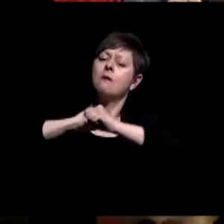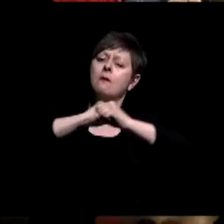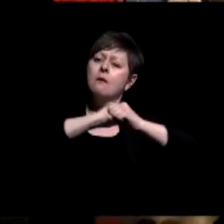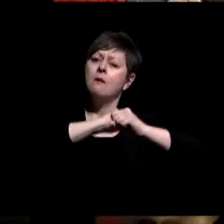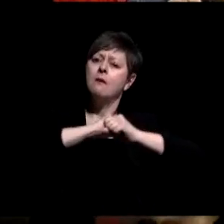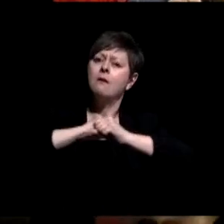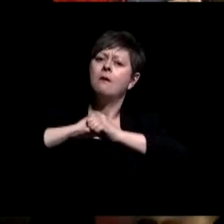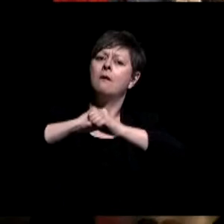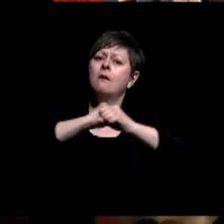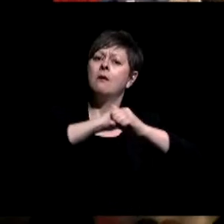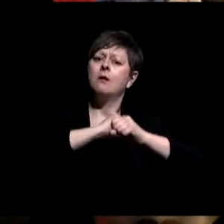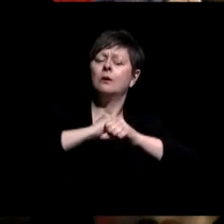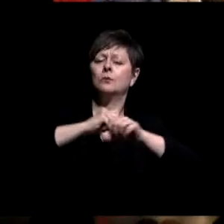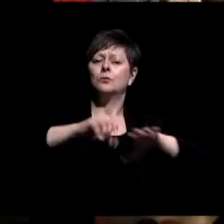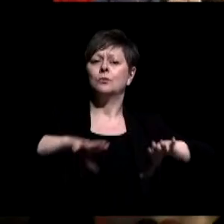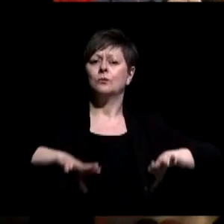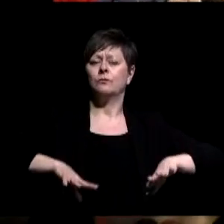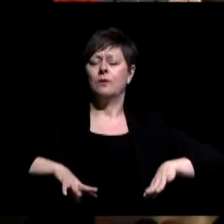guard thee,